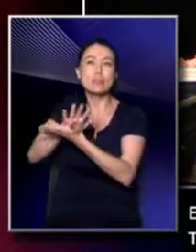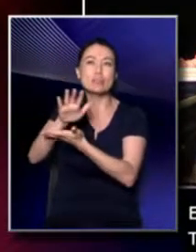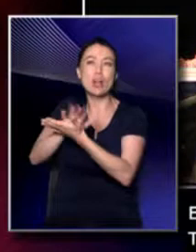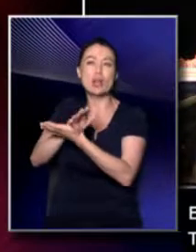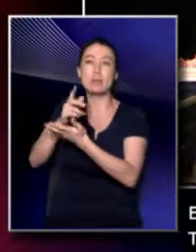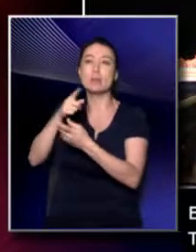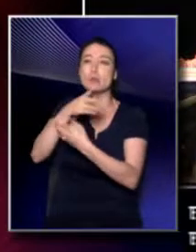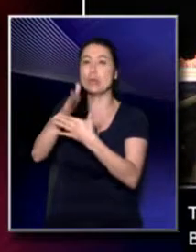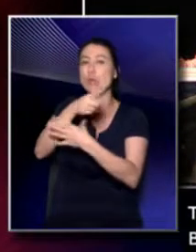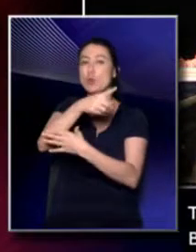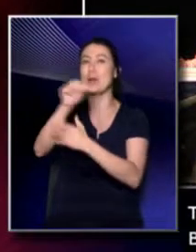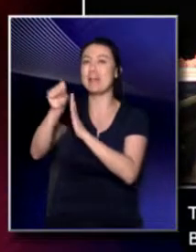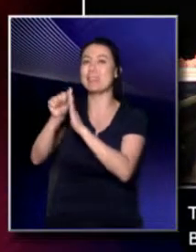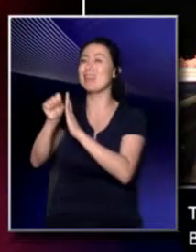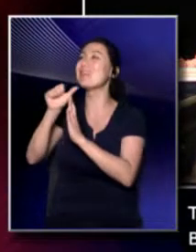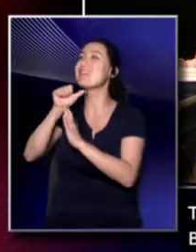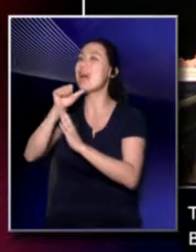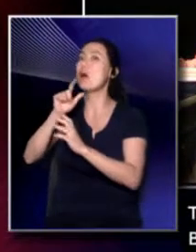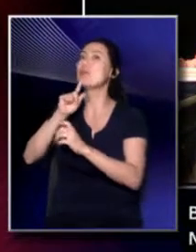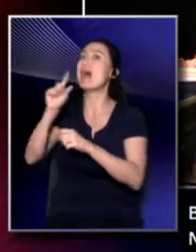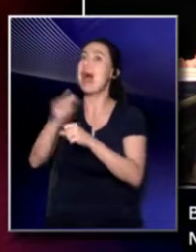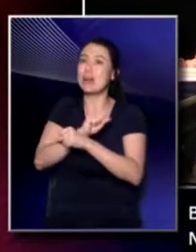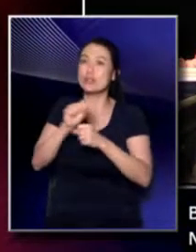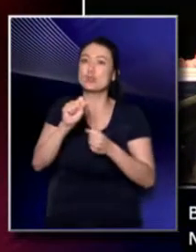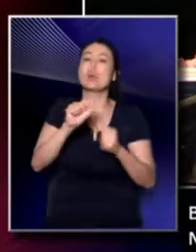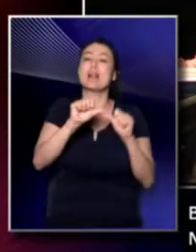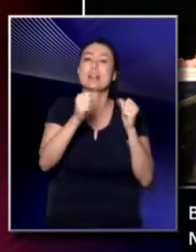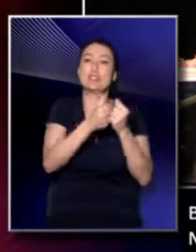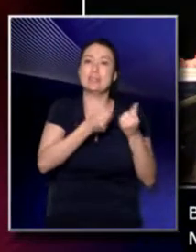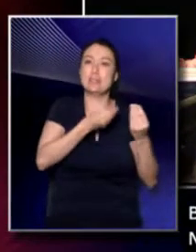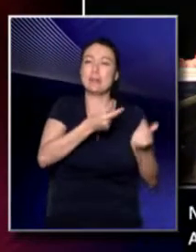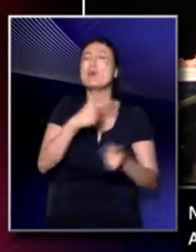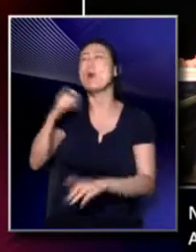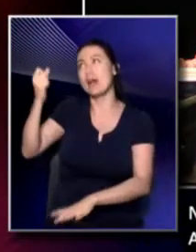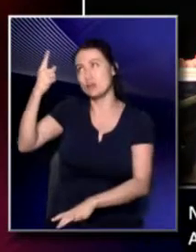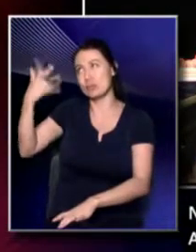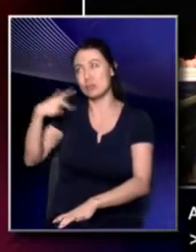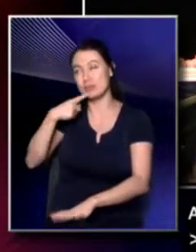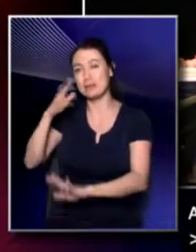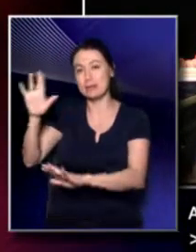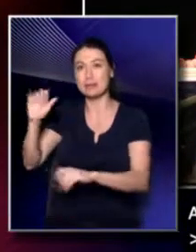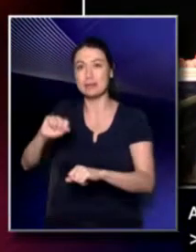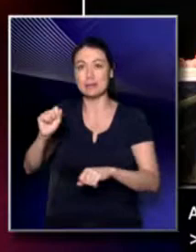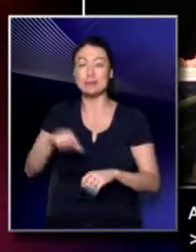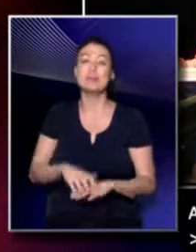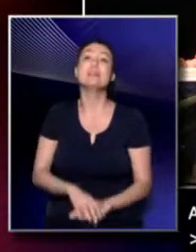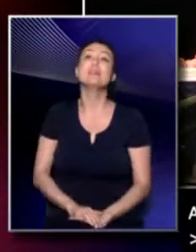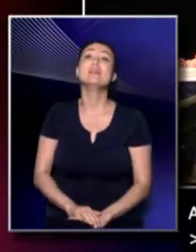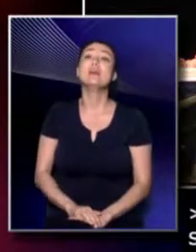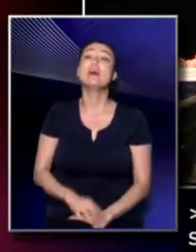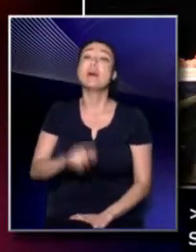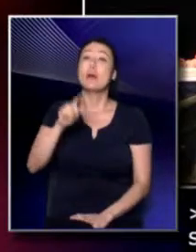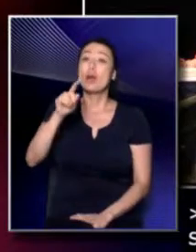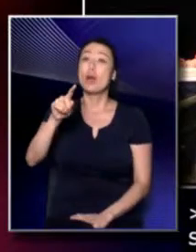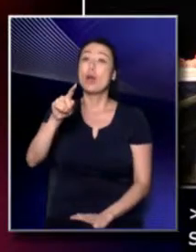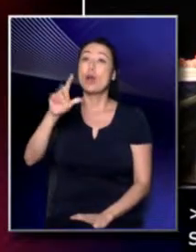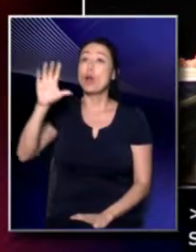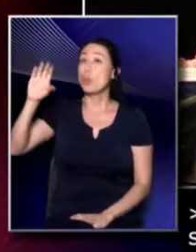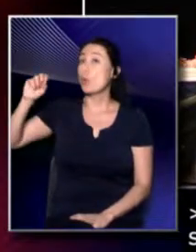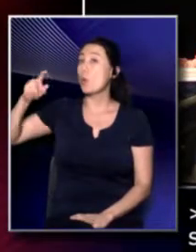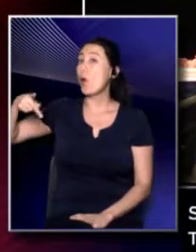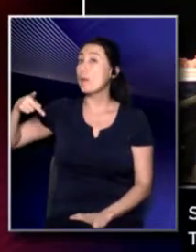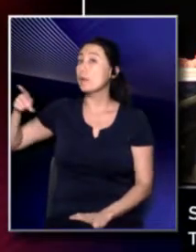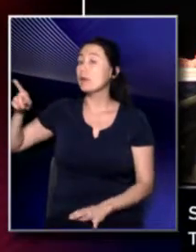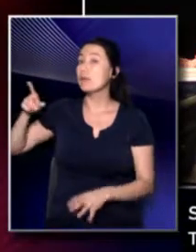not necessarily what the agency actually spends. I understand what you're saying, absolutely. But I can tell you that the cooperative fund